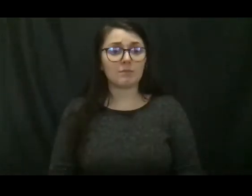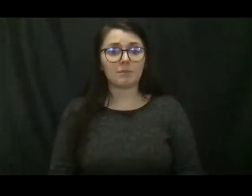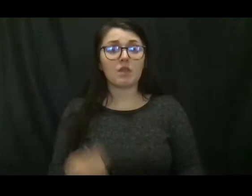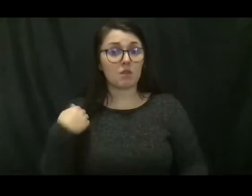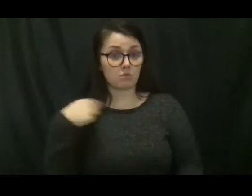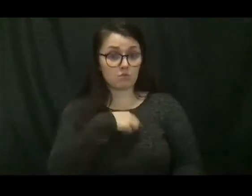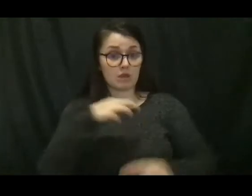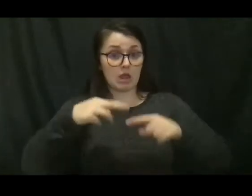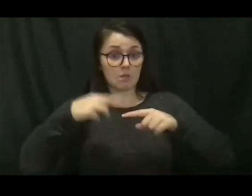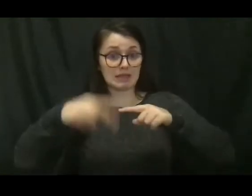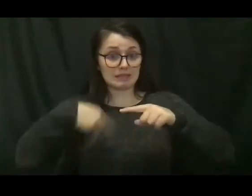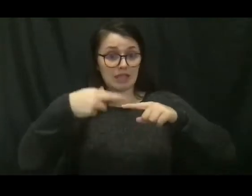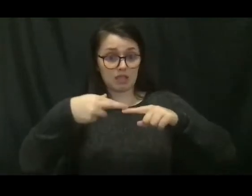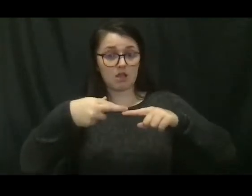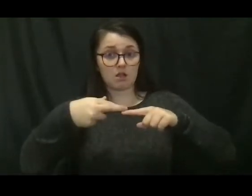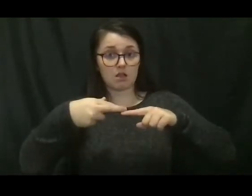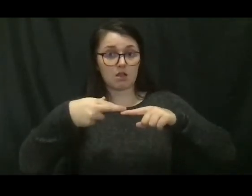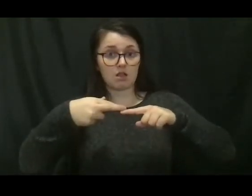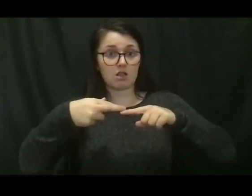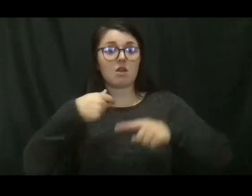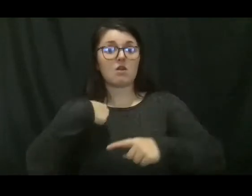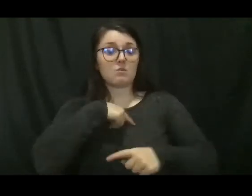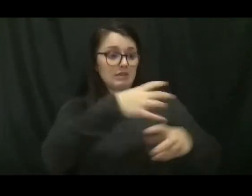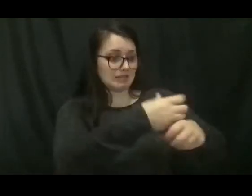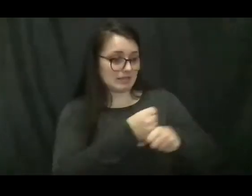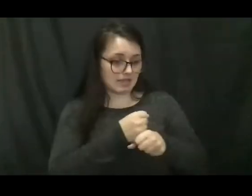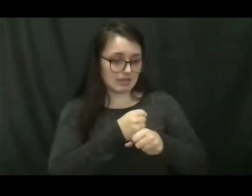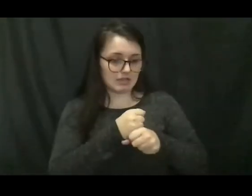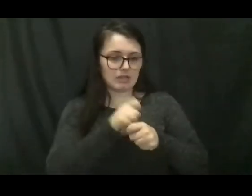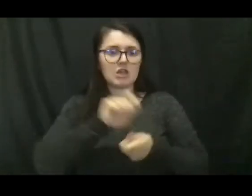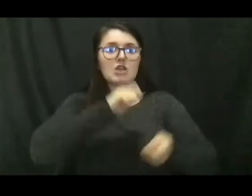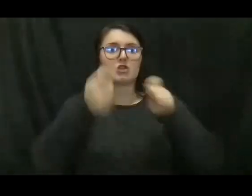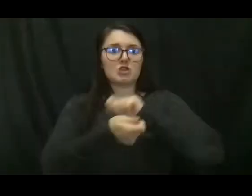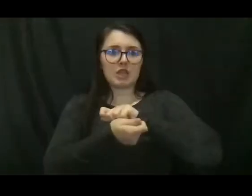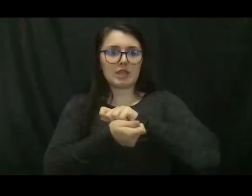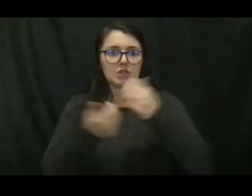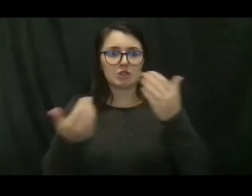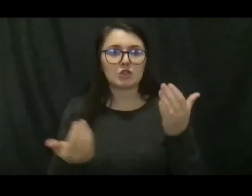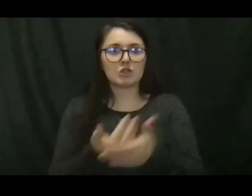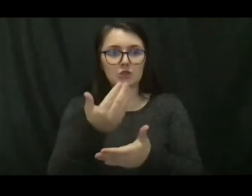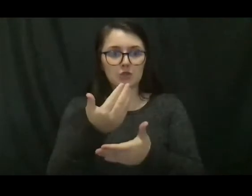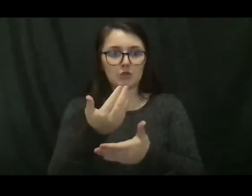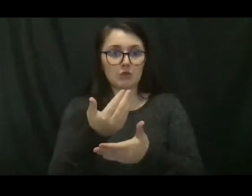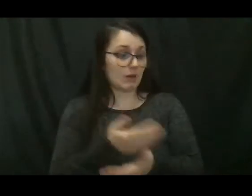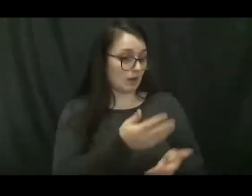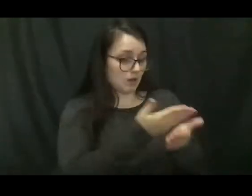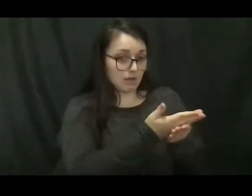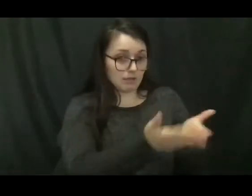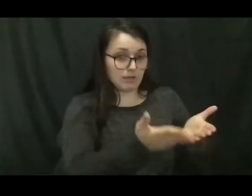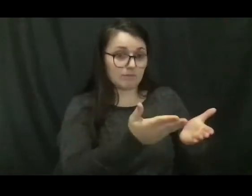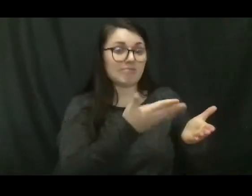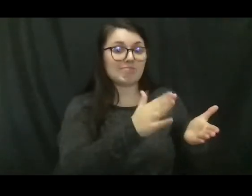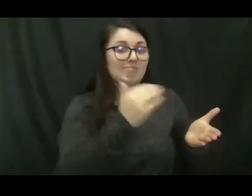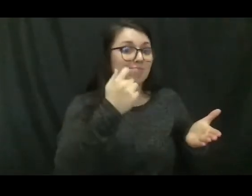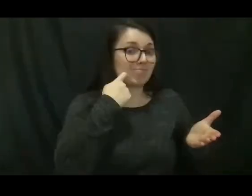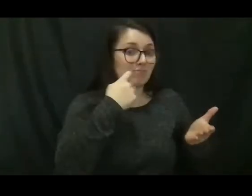stuff, we take it and turn it into something brand new. So we take the products that we've already used and we use it